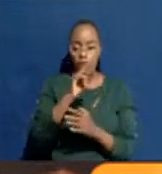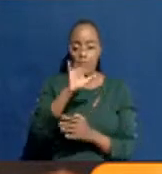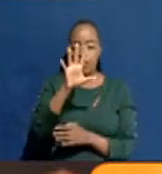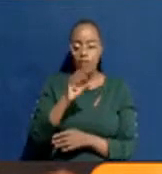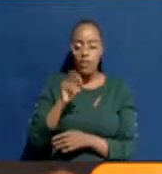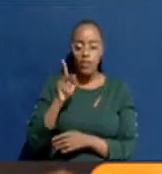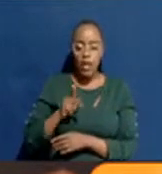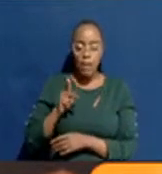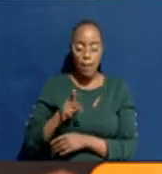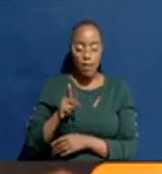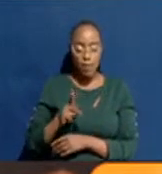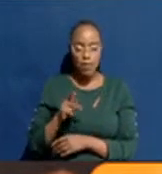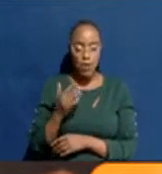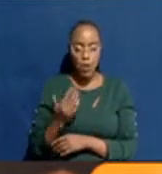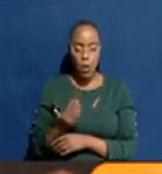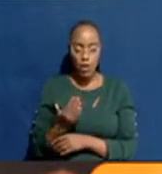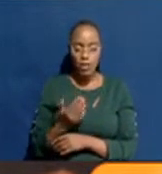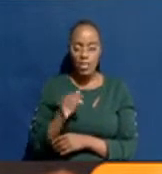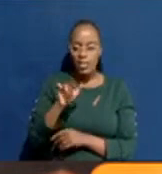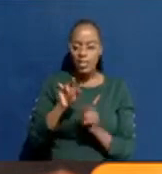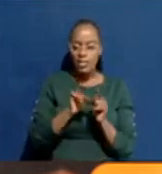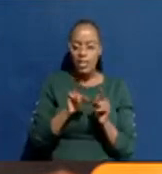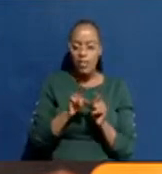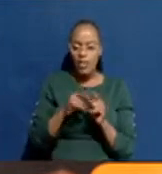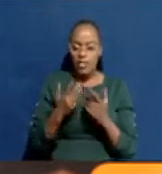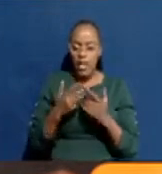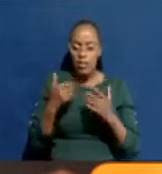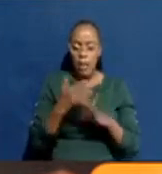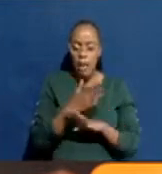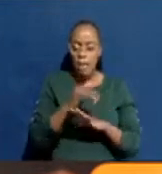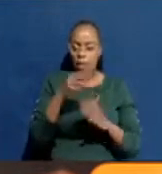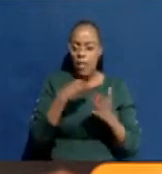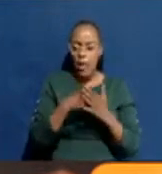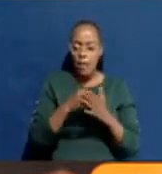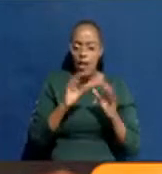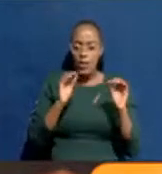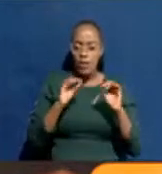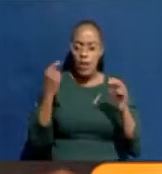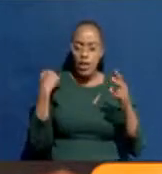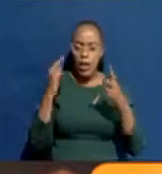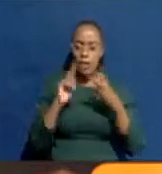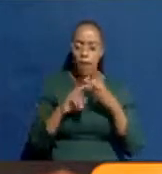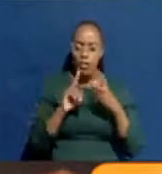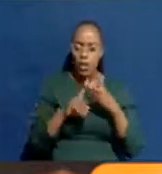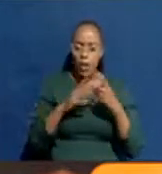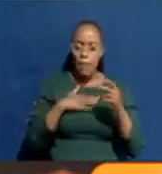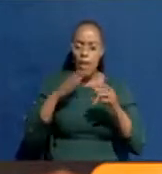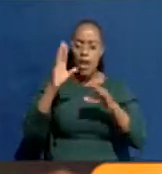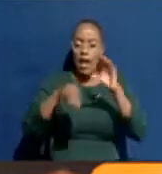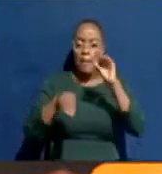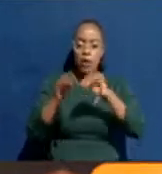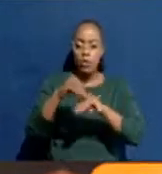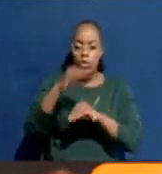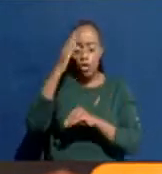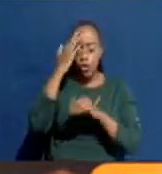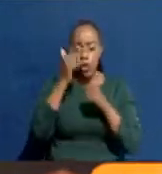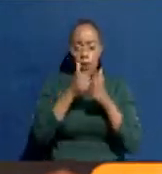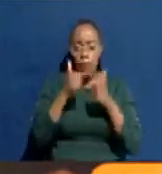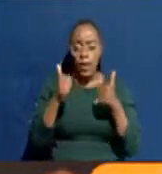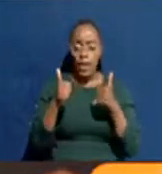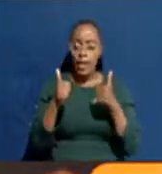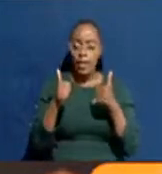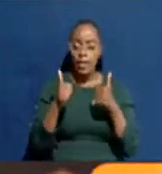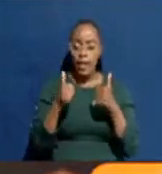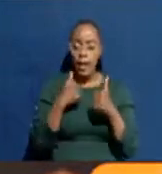people. It's not a gamble, you know? Right. And two, I am making a contribution knowing very well that